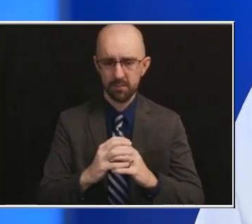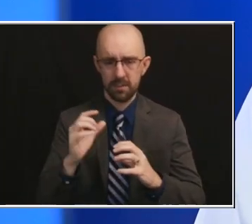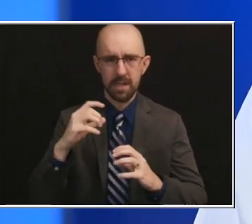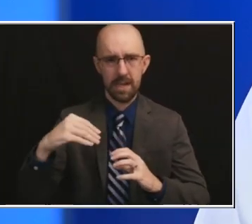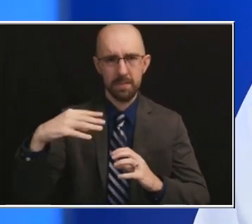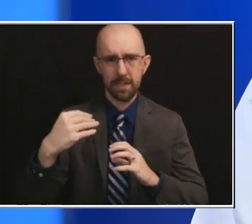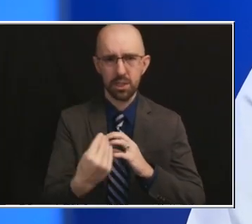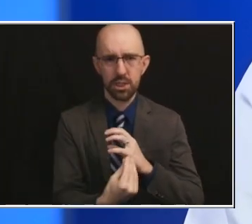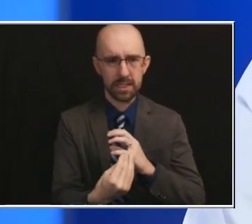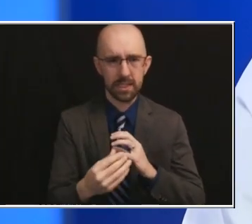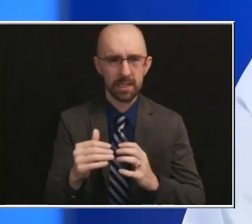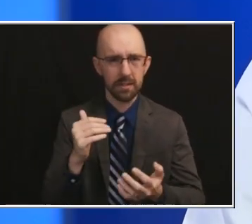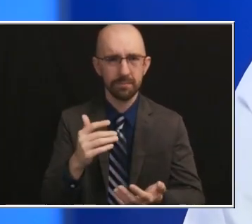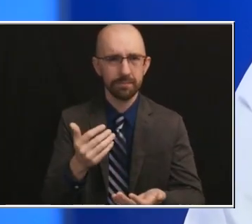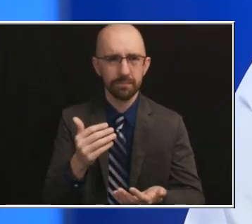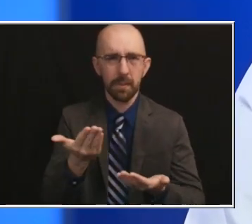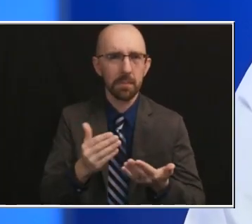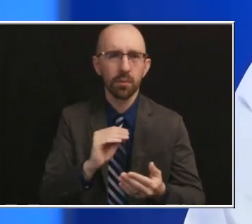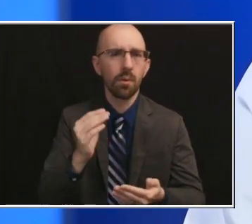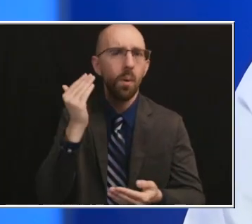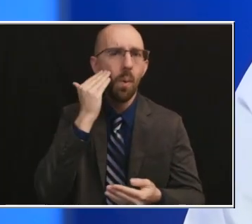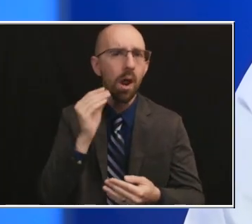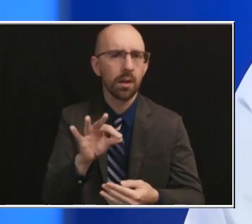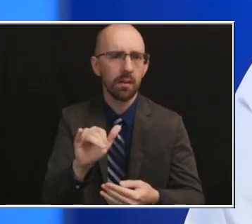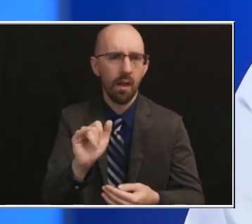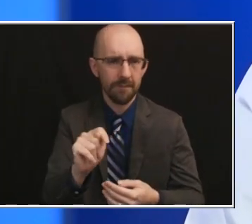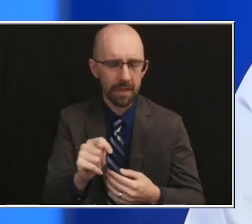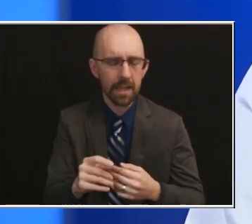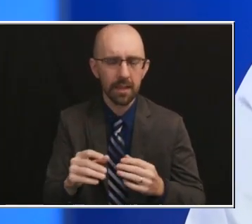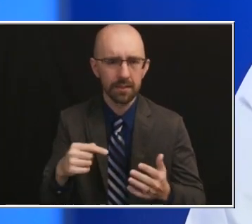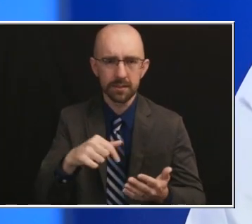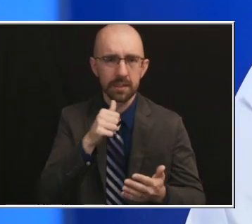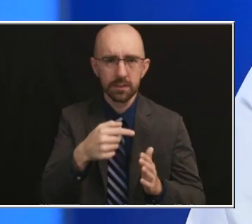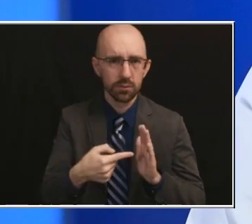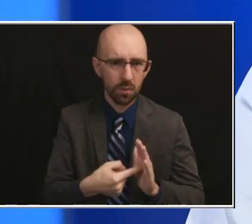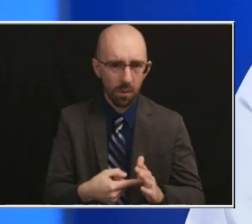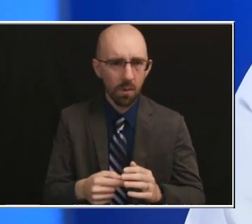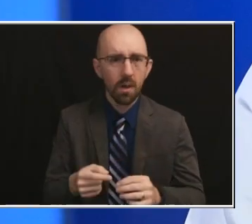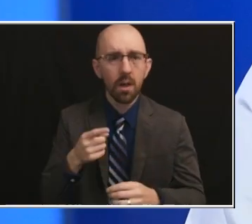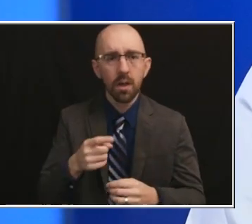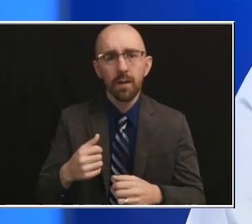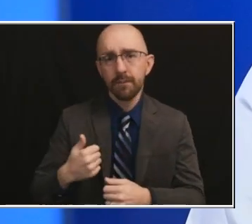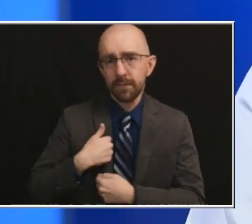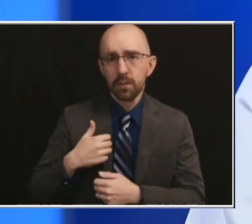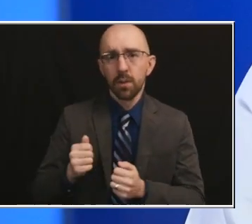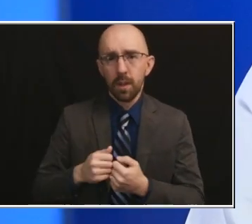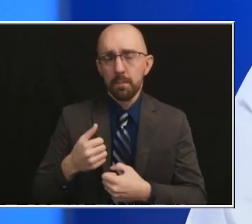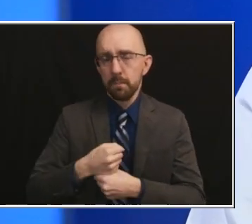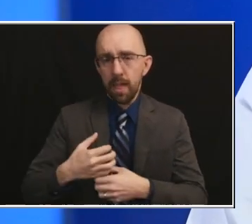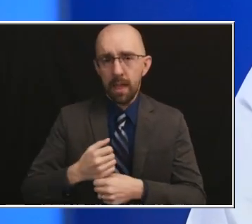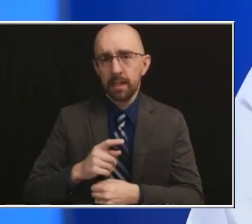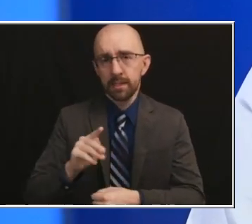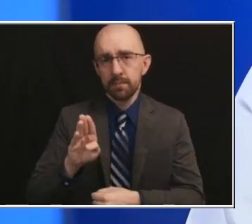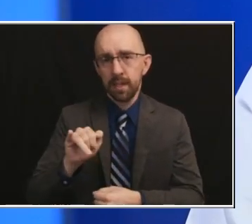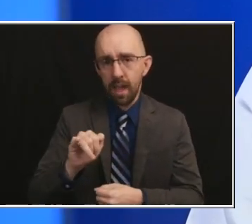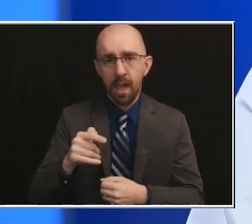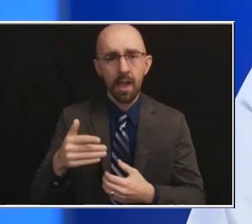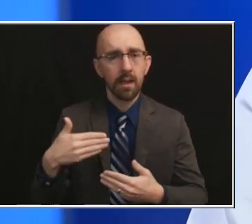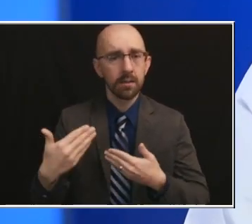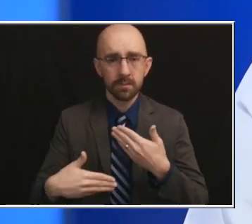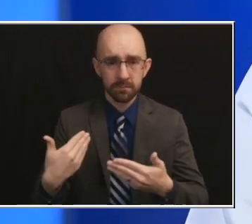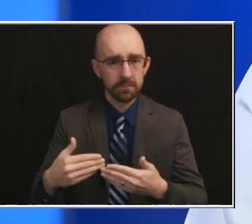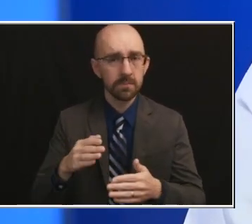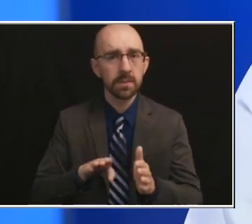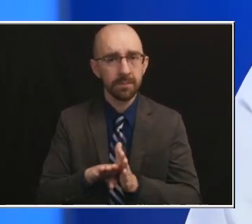awareness about it. And we see a lot of veterans with blast TBI who go on to develop epilepsy later on in